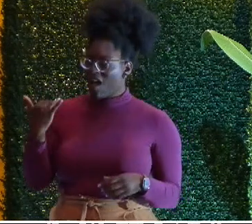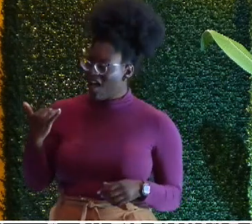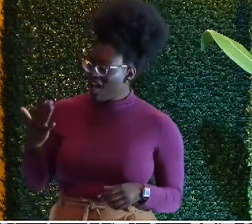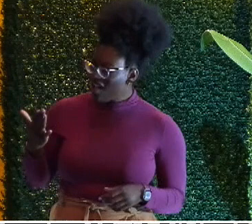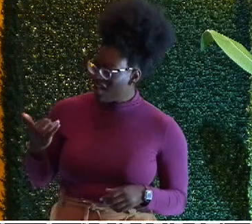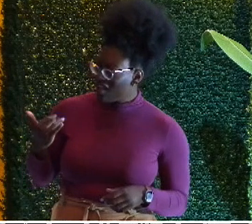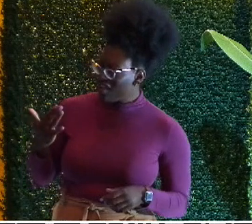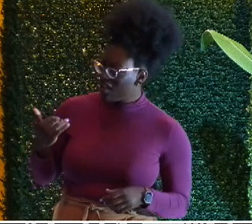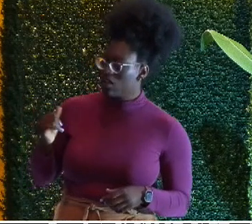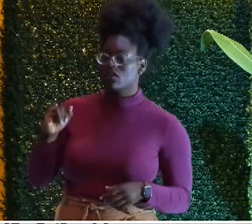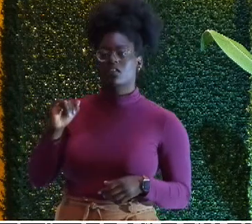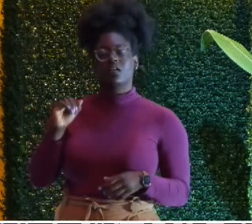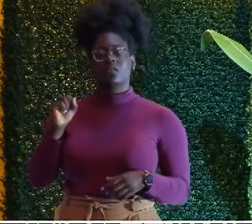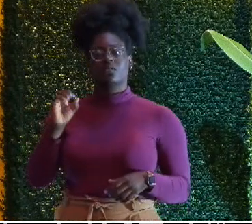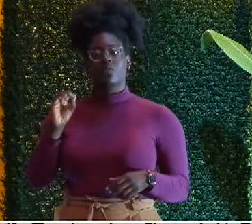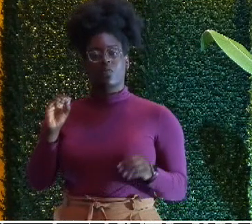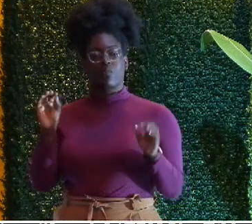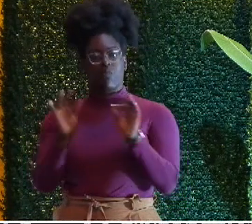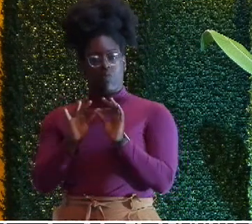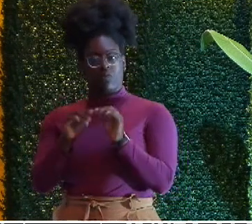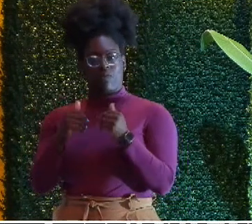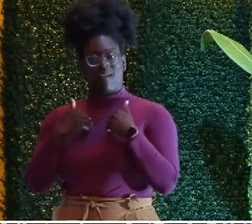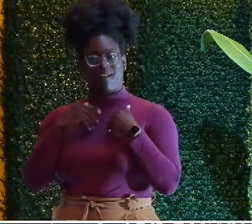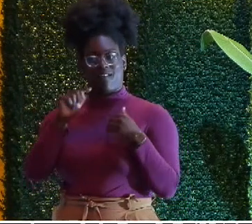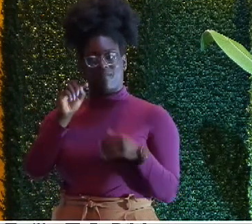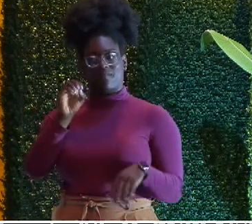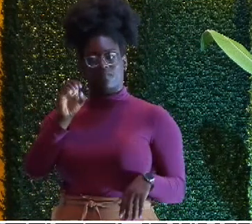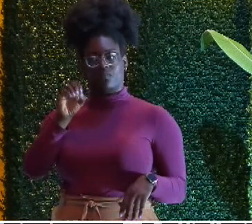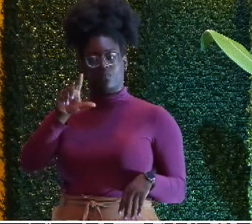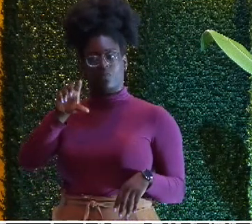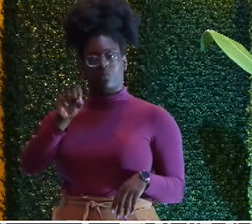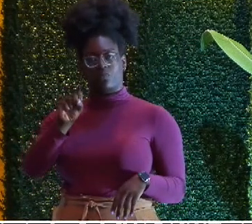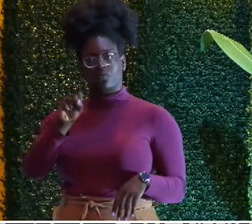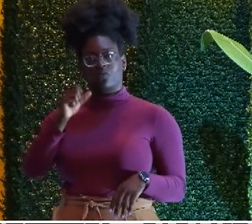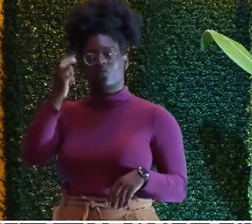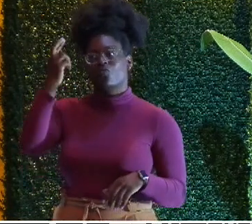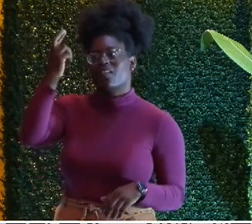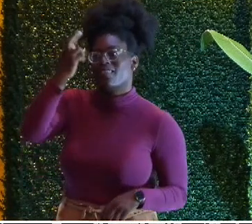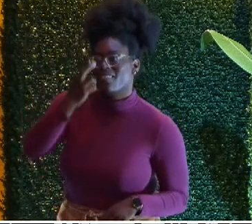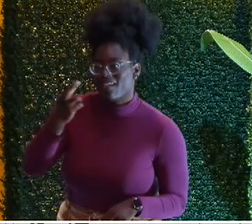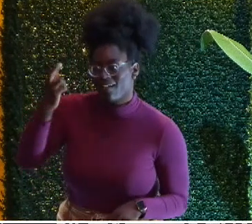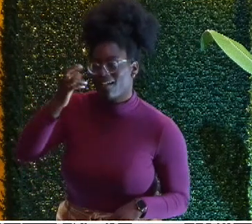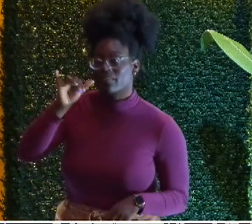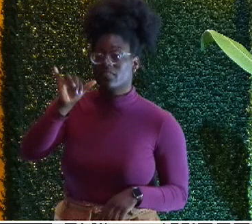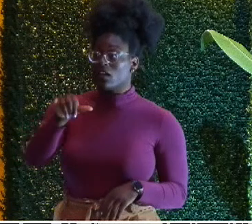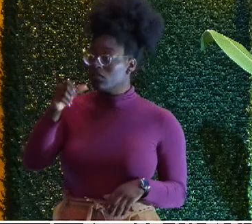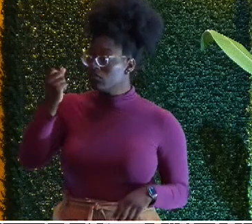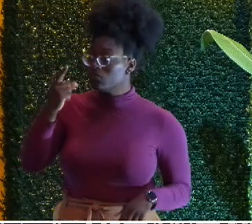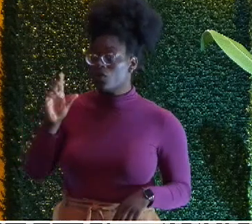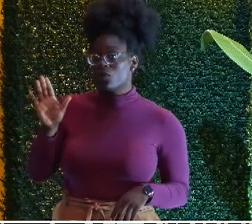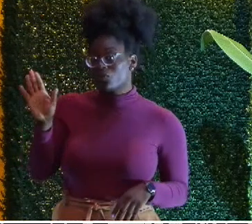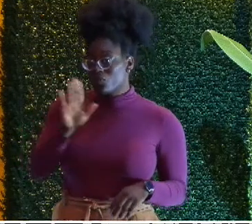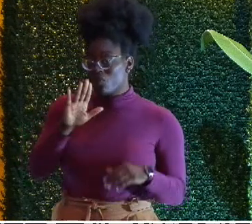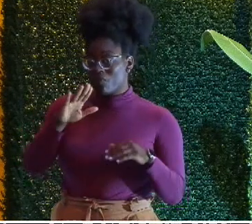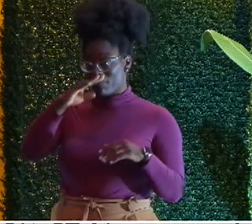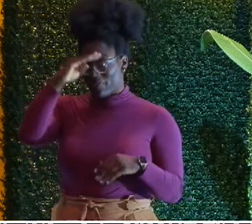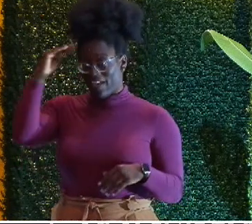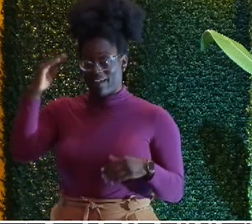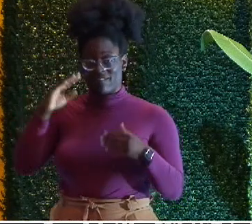black families pushed us out, not only of the house, but of community.